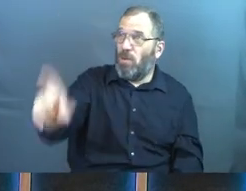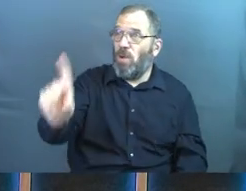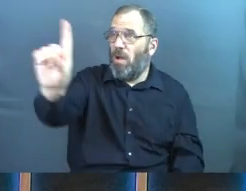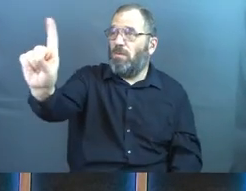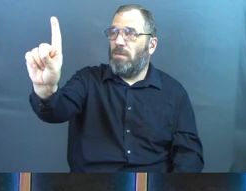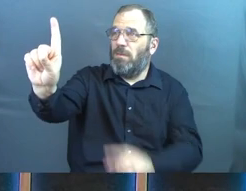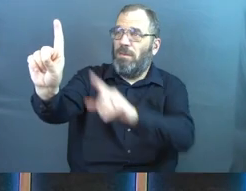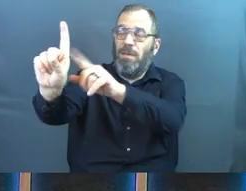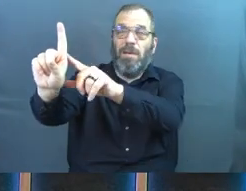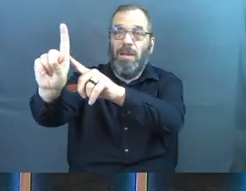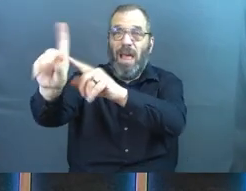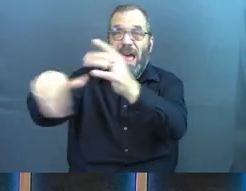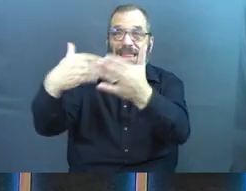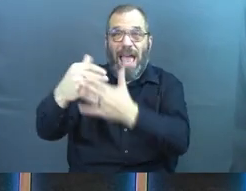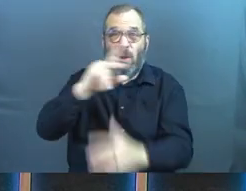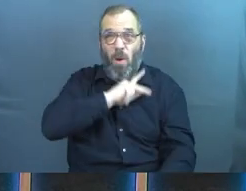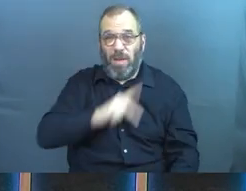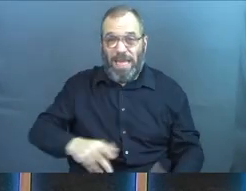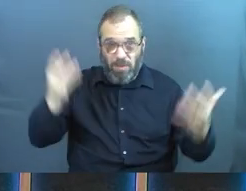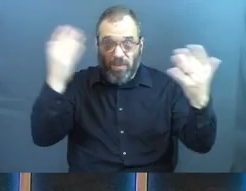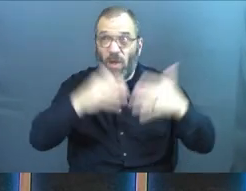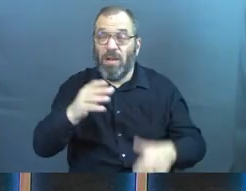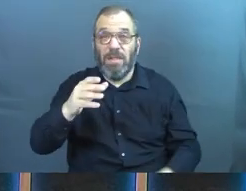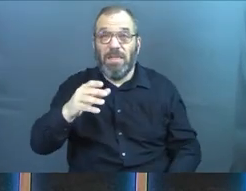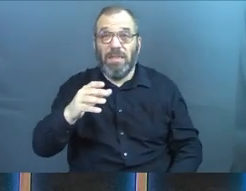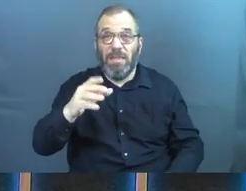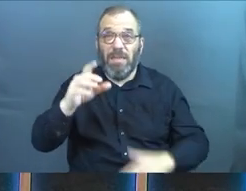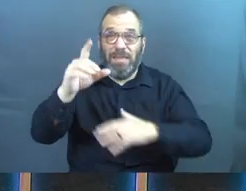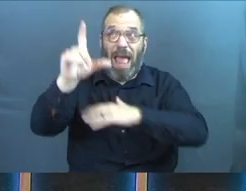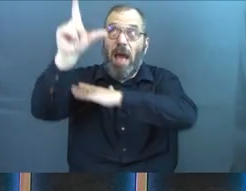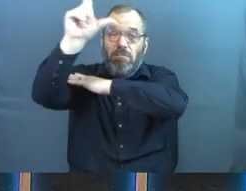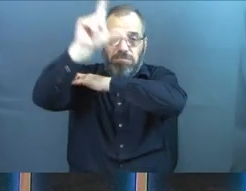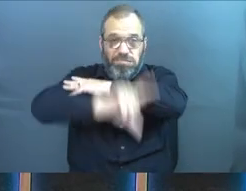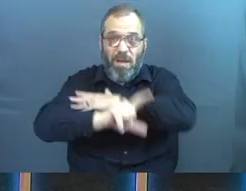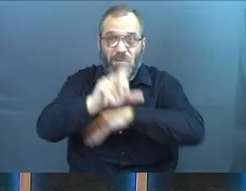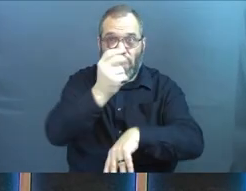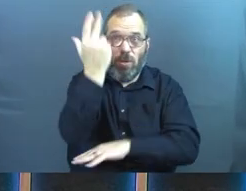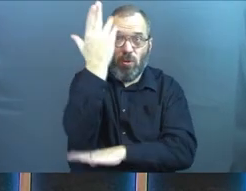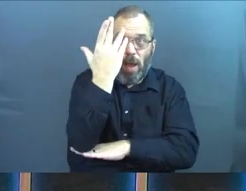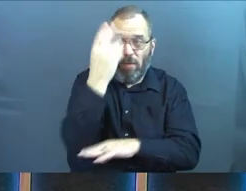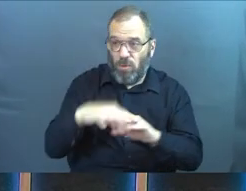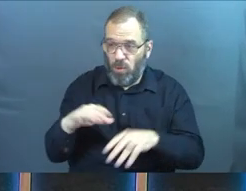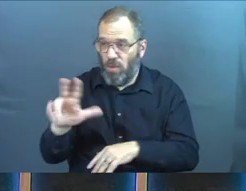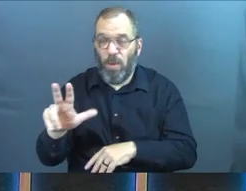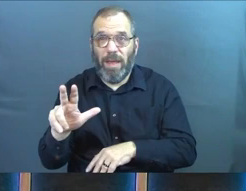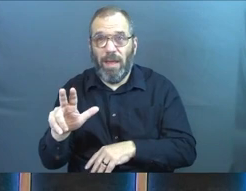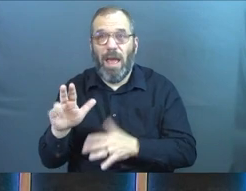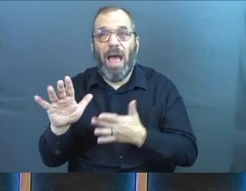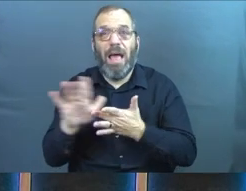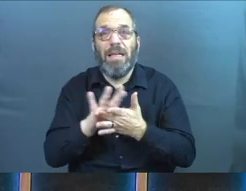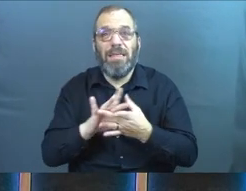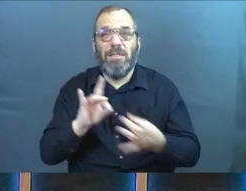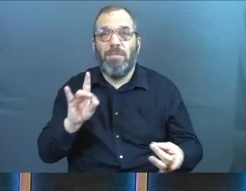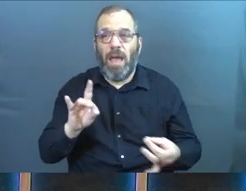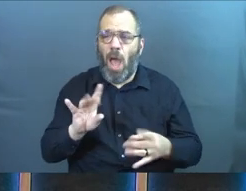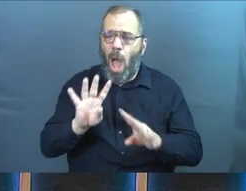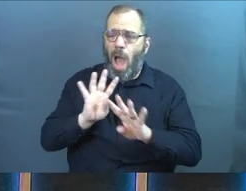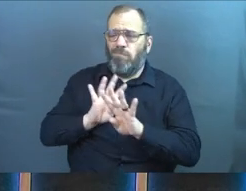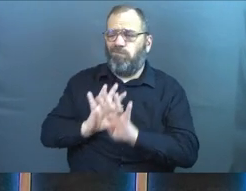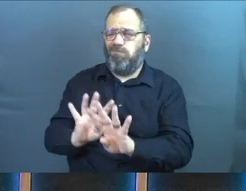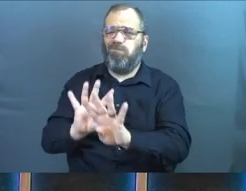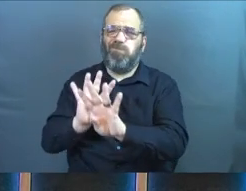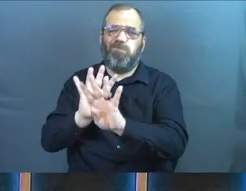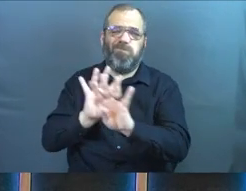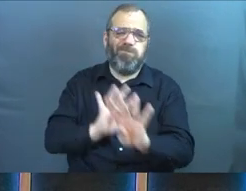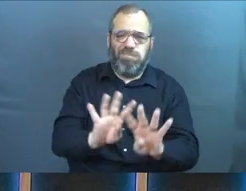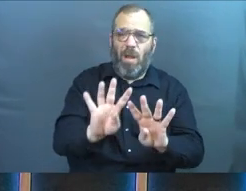cross. That whole kingdom of darkness, Satan himself, was spiritually being paraded in